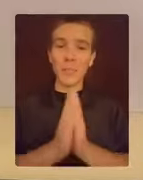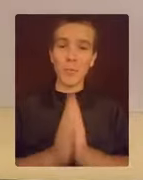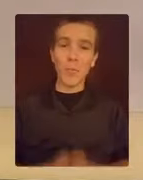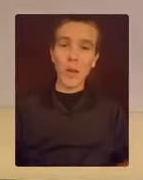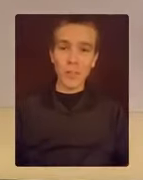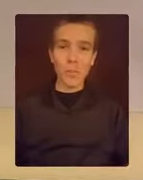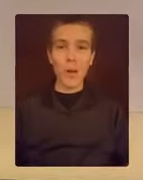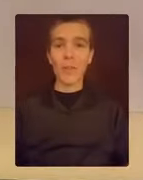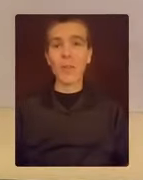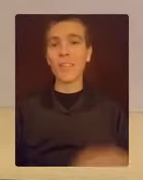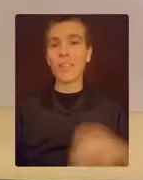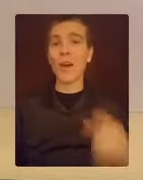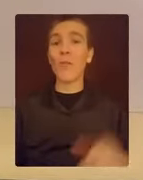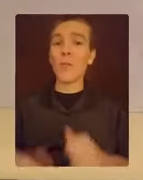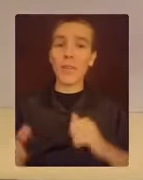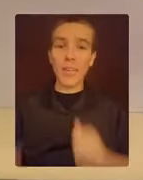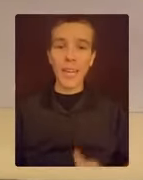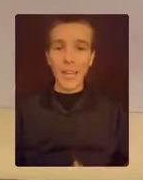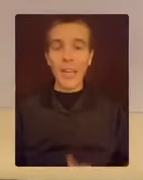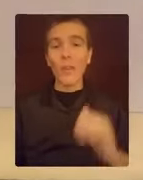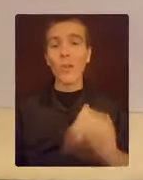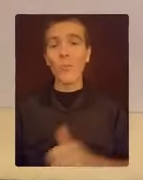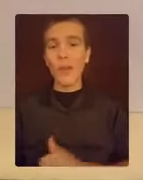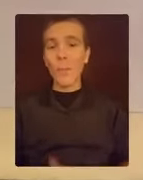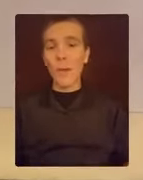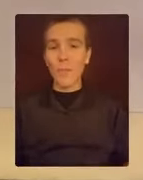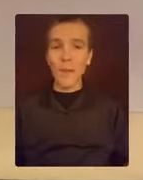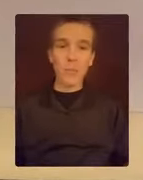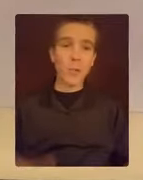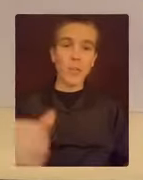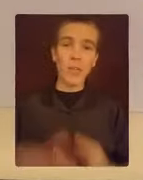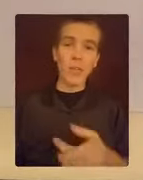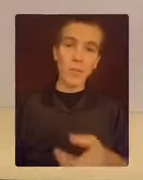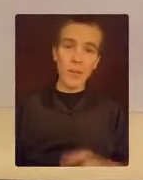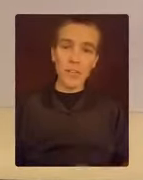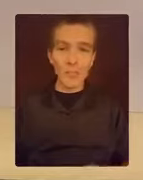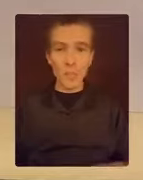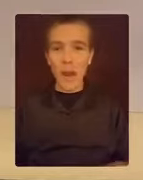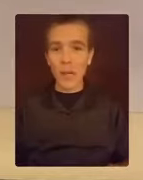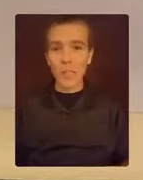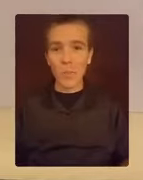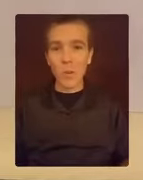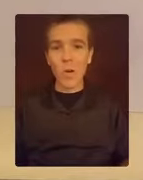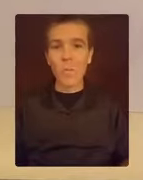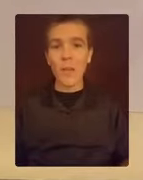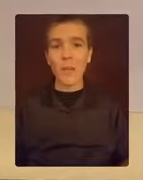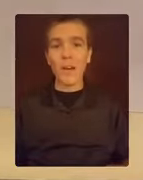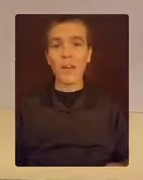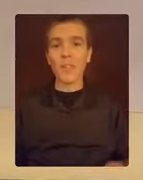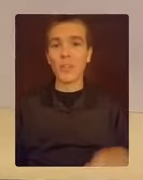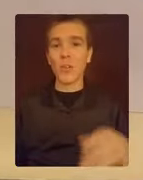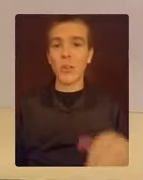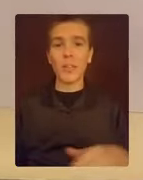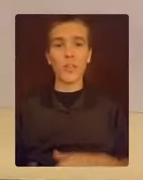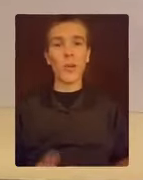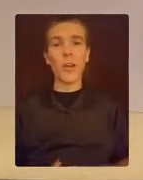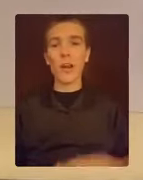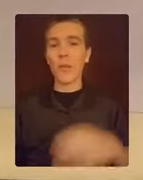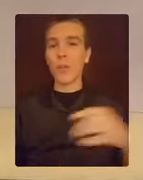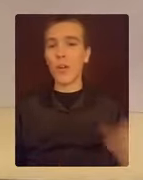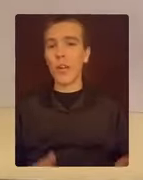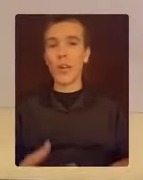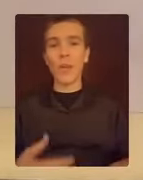say this before I jump off here. Don't forget, look me up on Facebook, Tucker Bearden Inspiring the World.